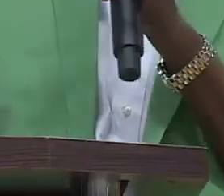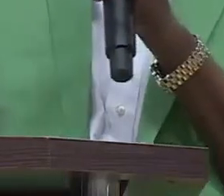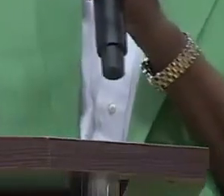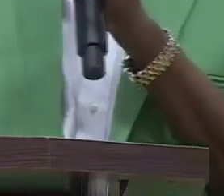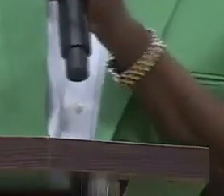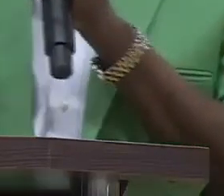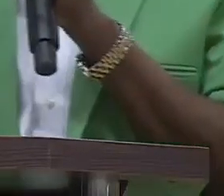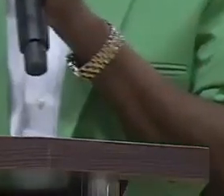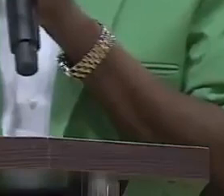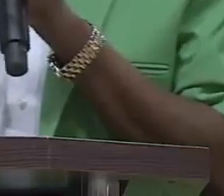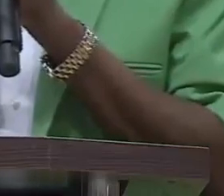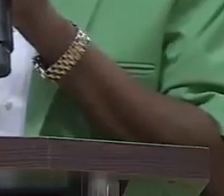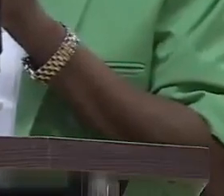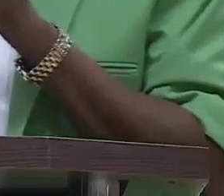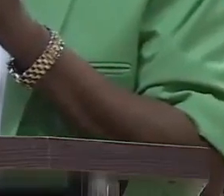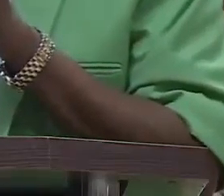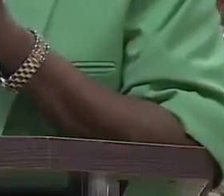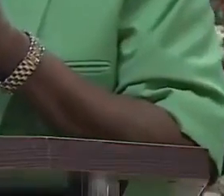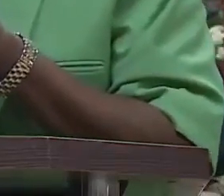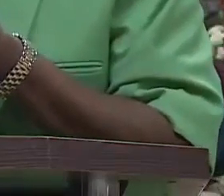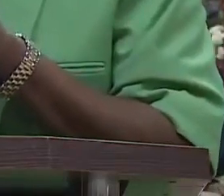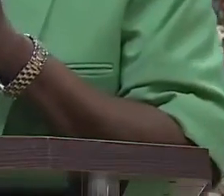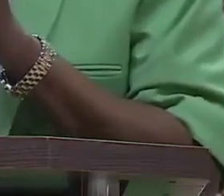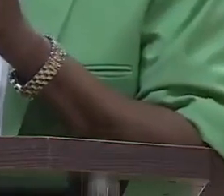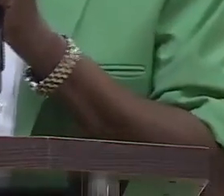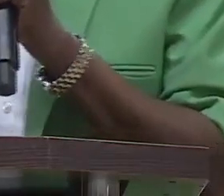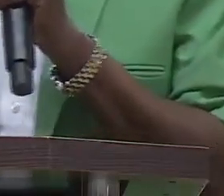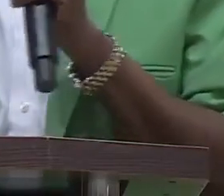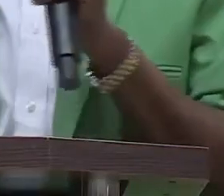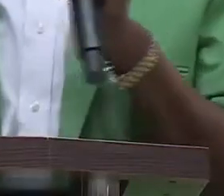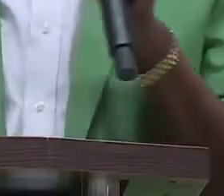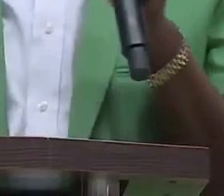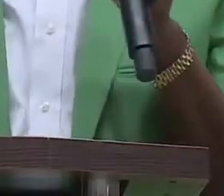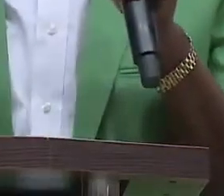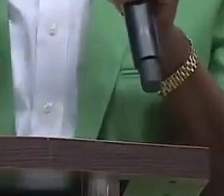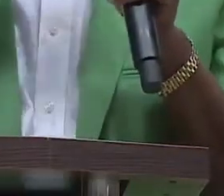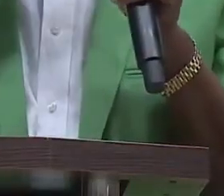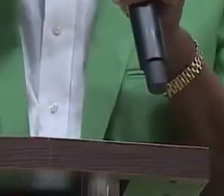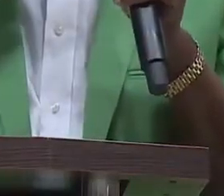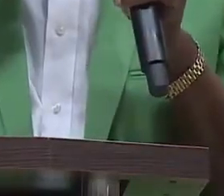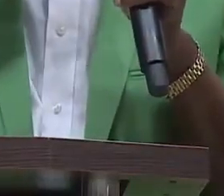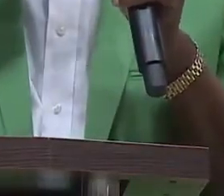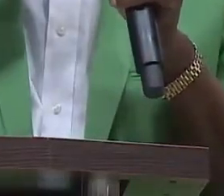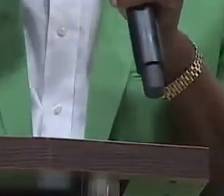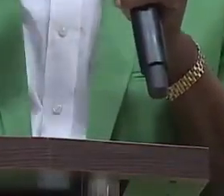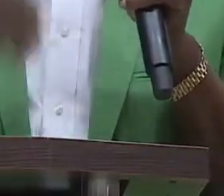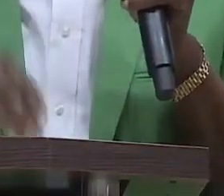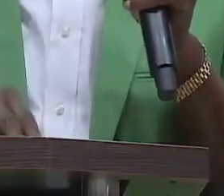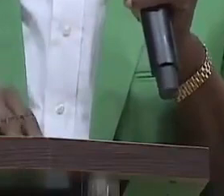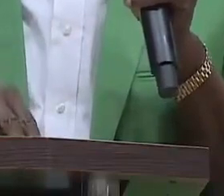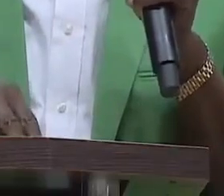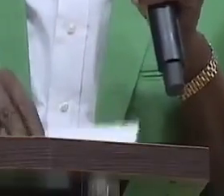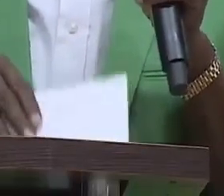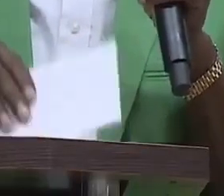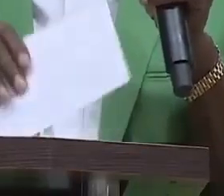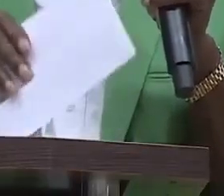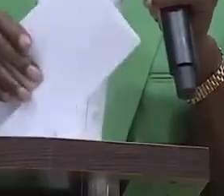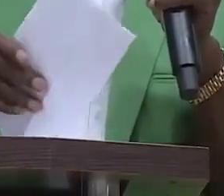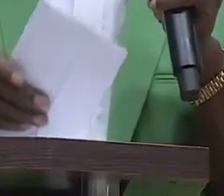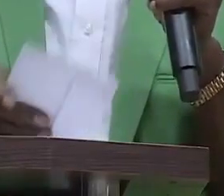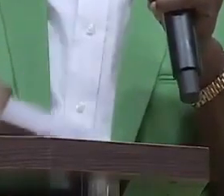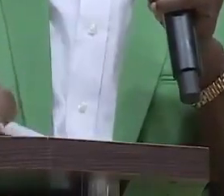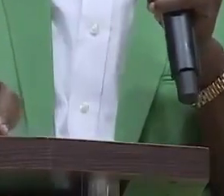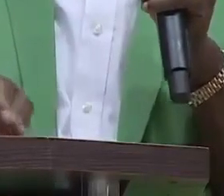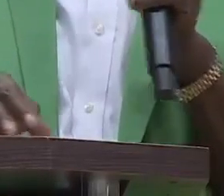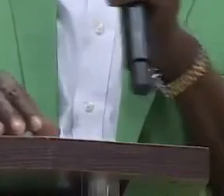offering basket. Eyin na ti e ba ti te fe se leri lati ran wa lowo nipa ero ti a fin muna wa